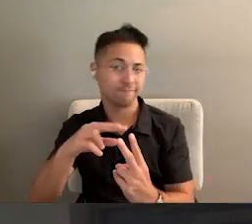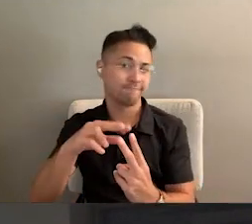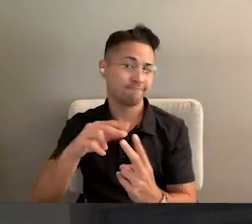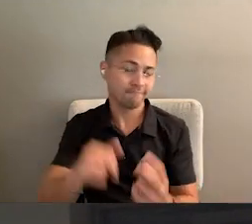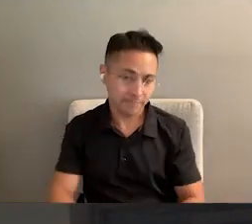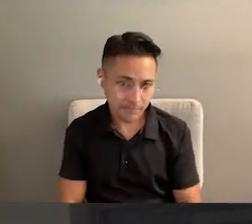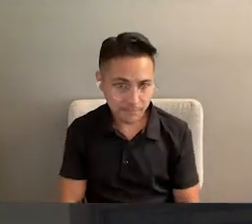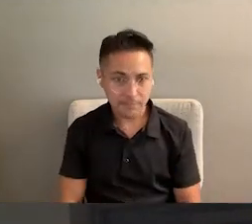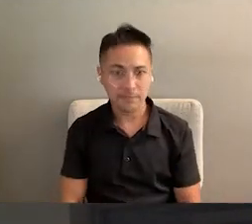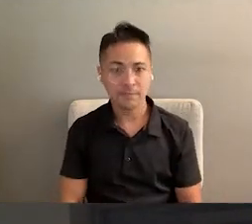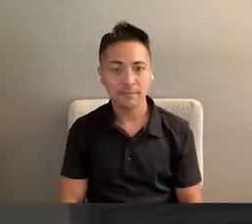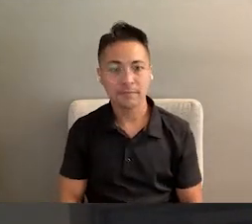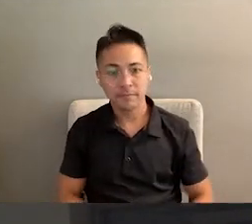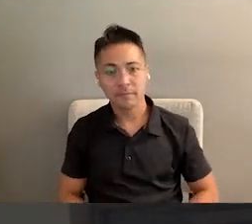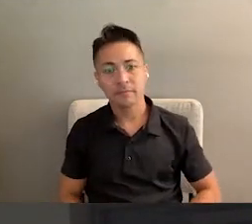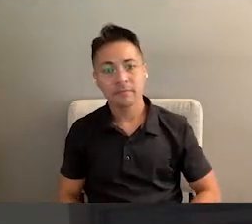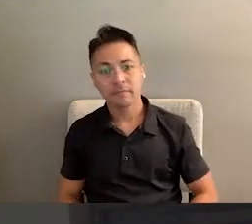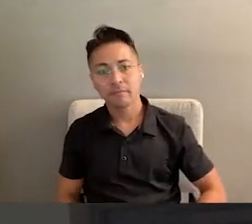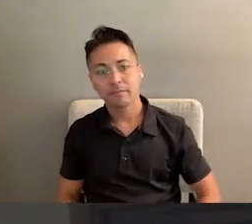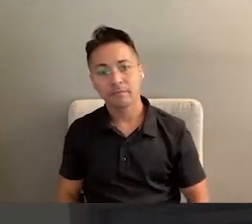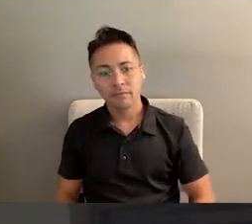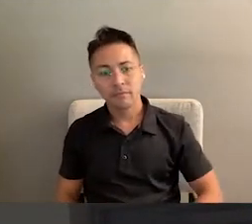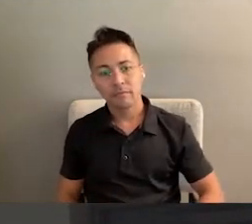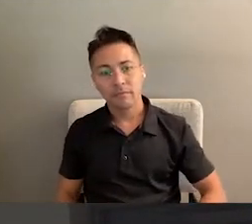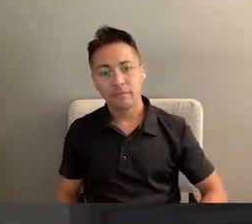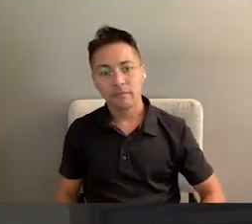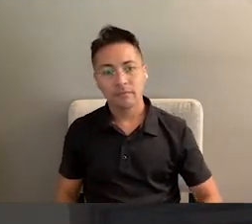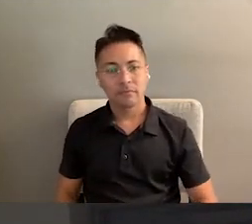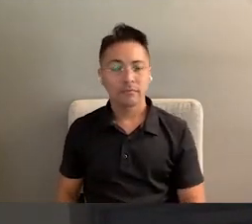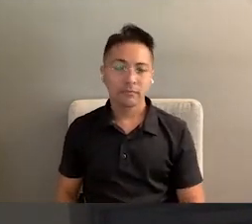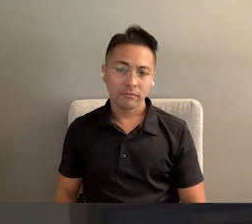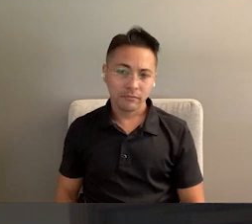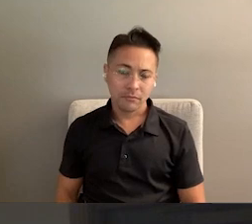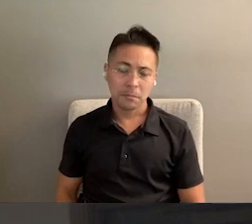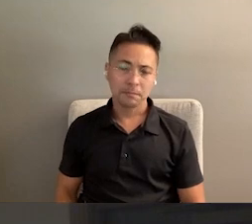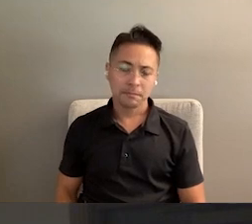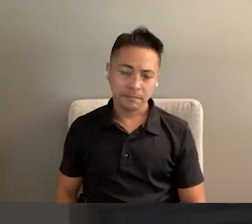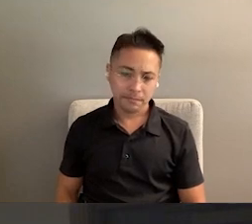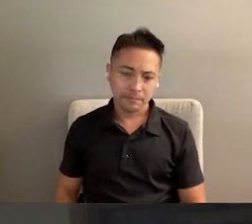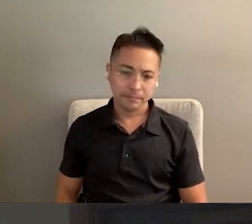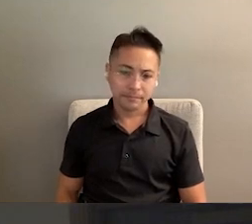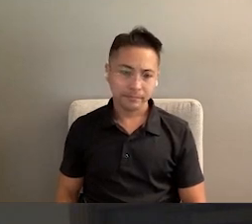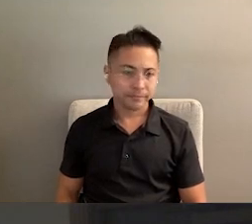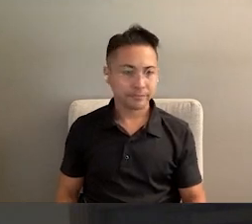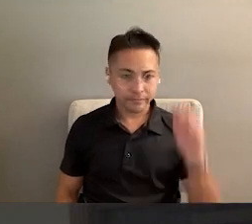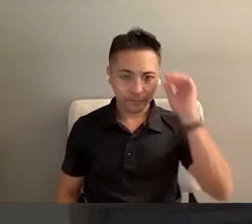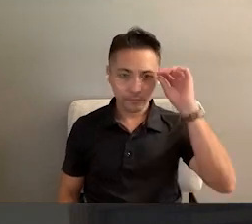Could be a provider or a representative. Provider. Okay. I see provider. Yeah.